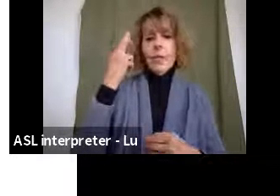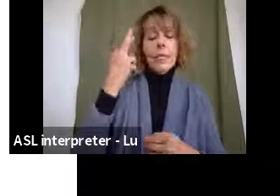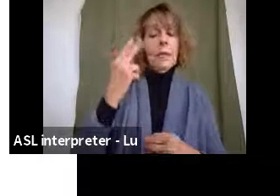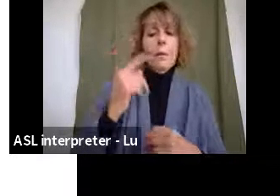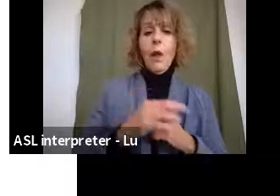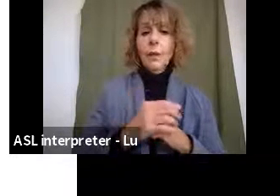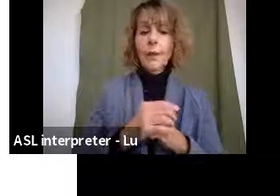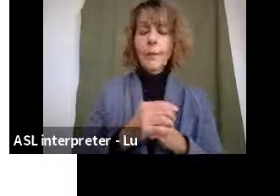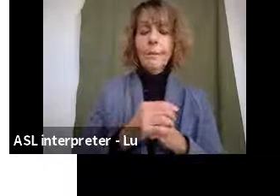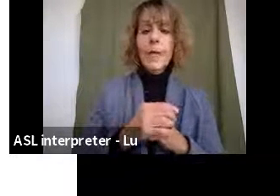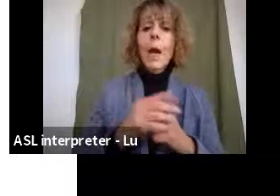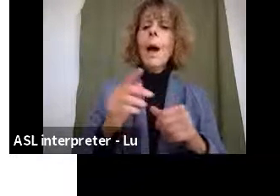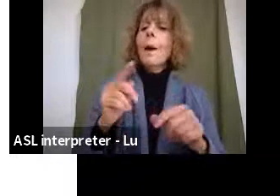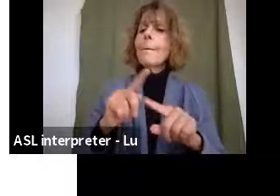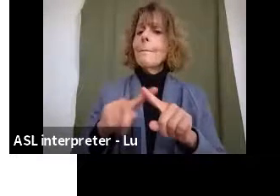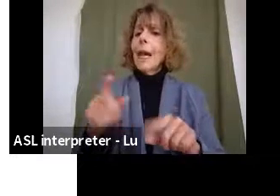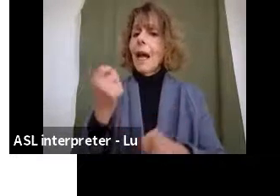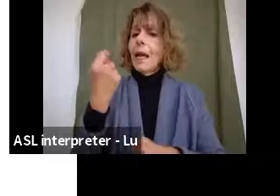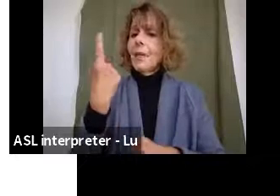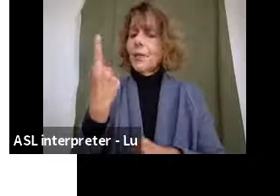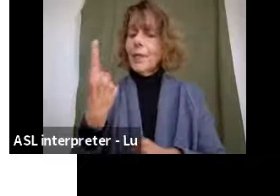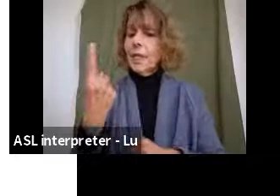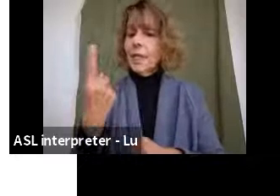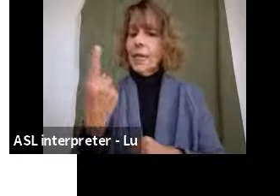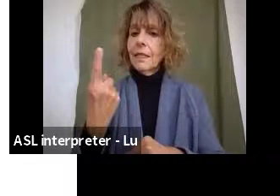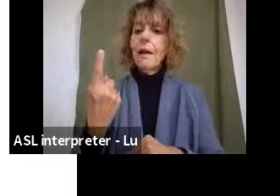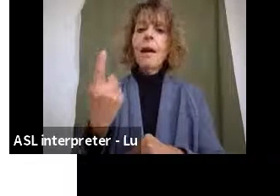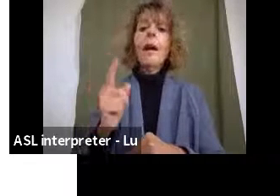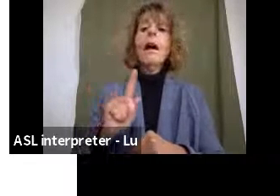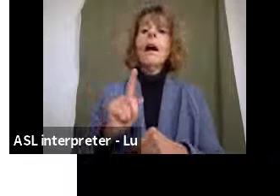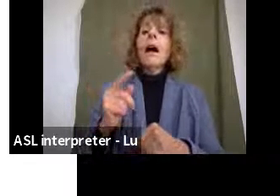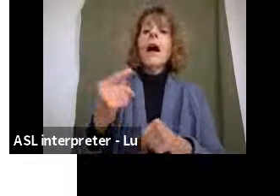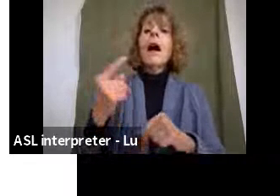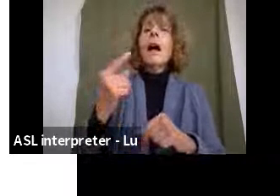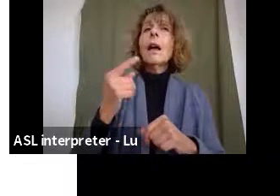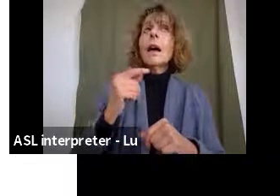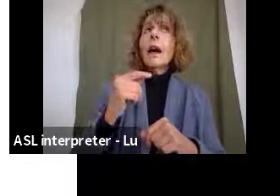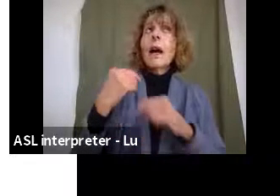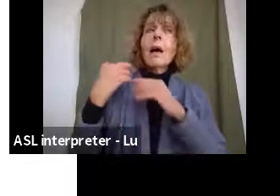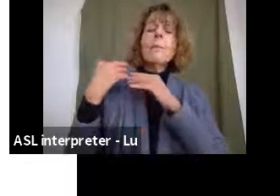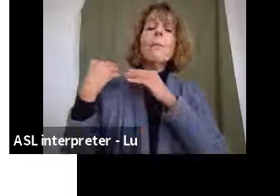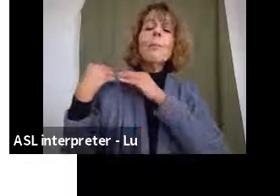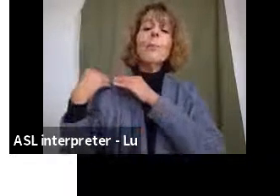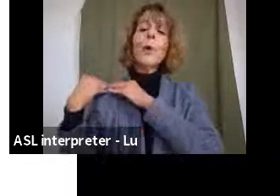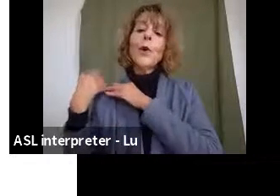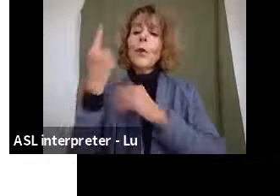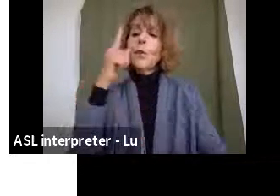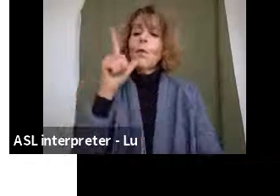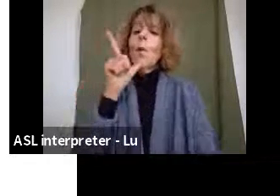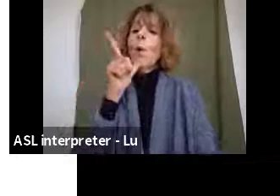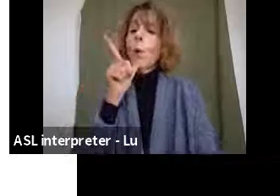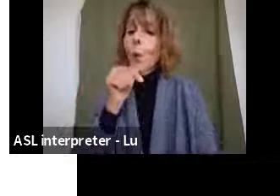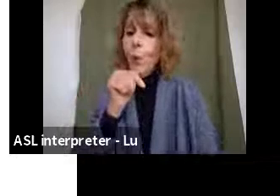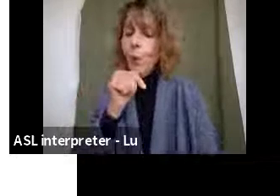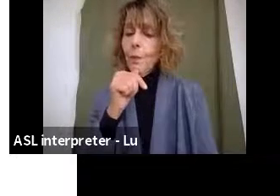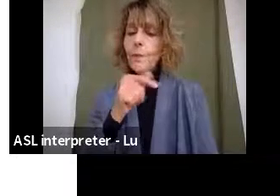from medical providers, healthcare providers, and they say, but the interpreter will cost more